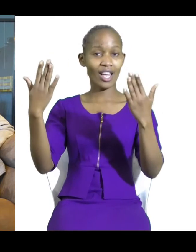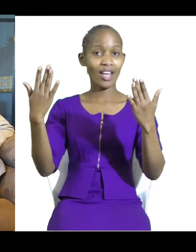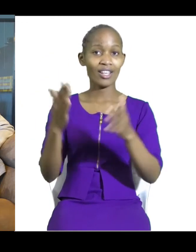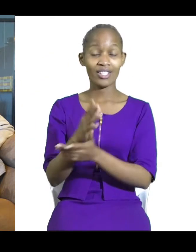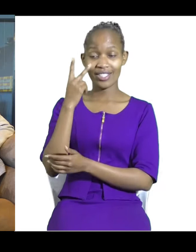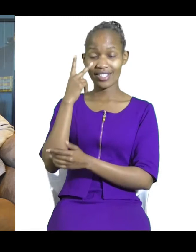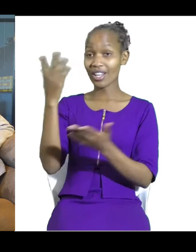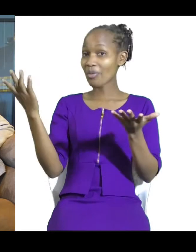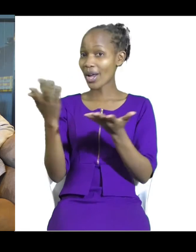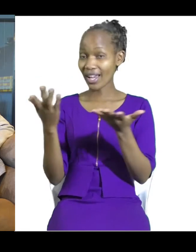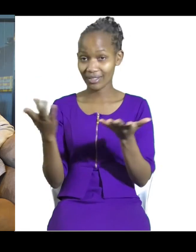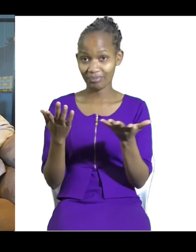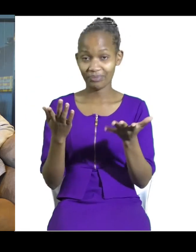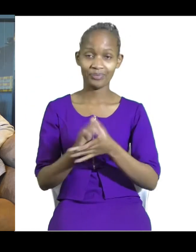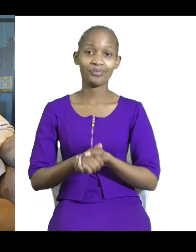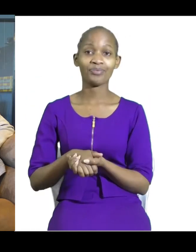same thing is being seen